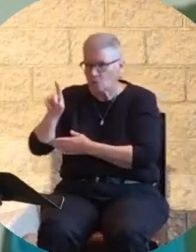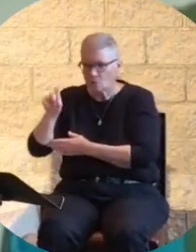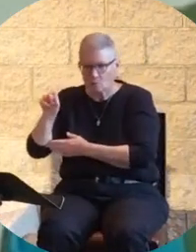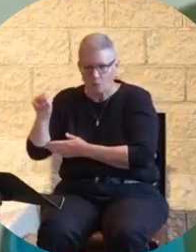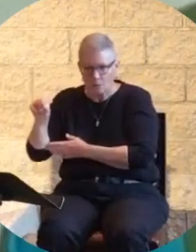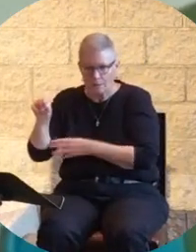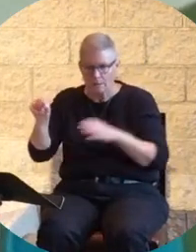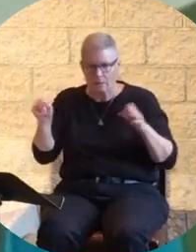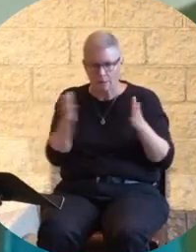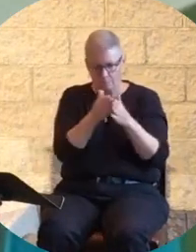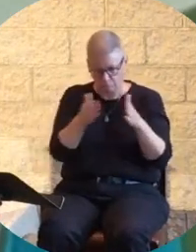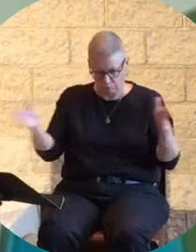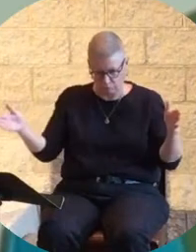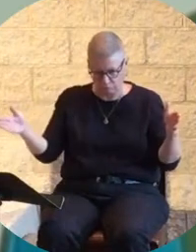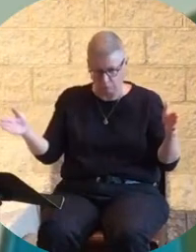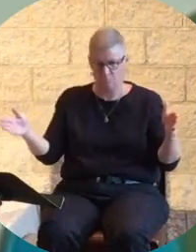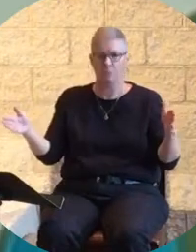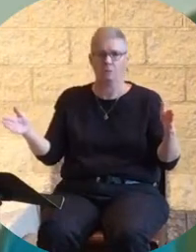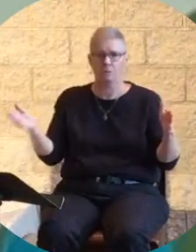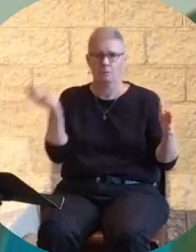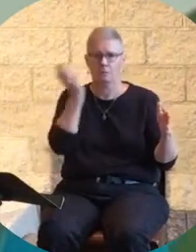Oh my goodness gracious.